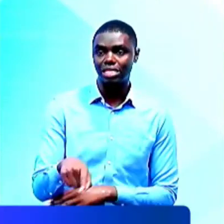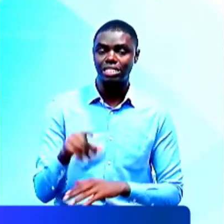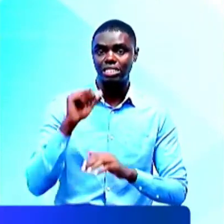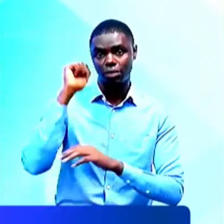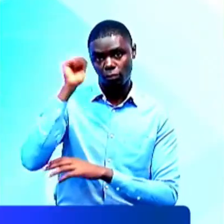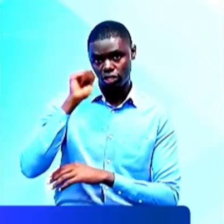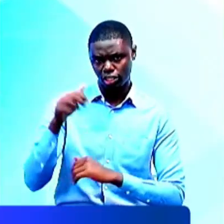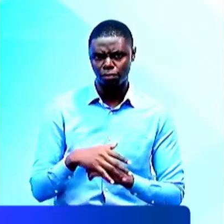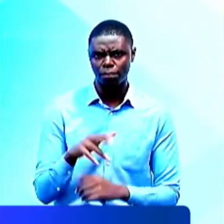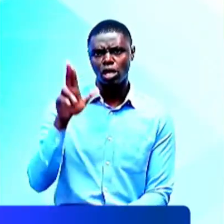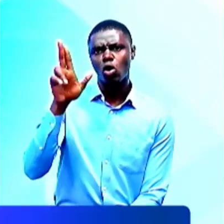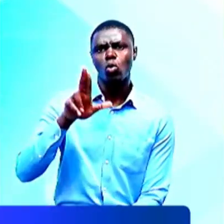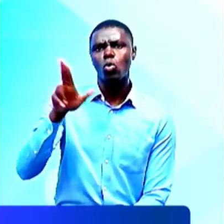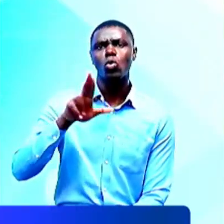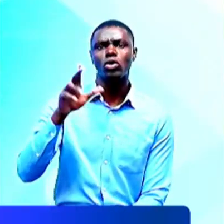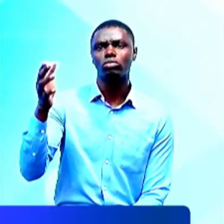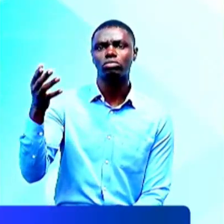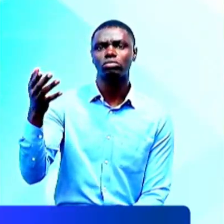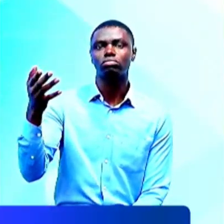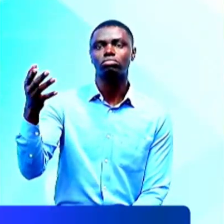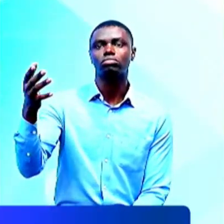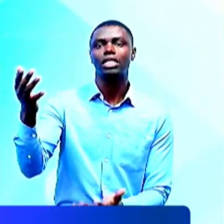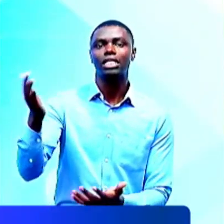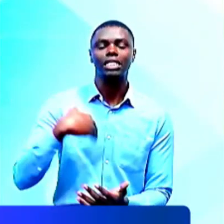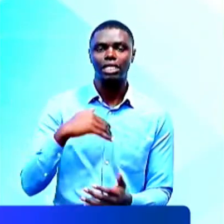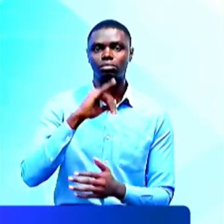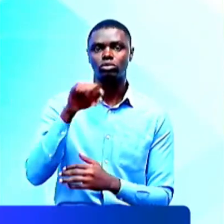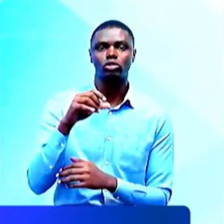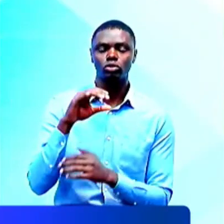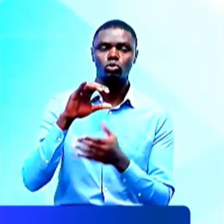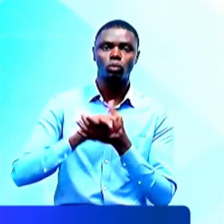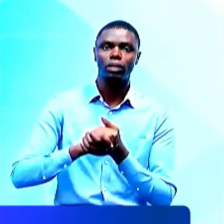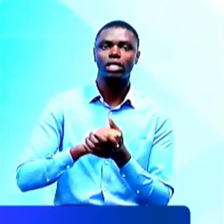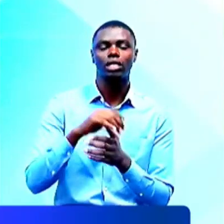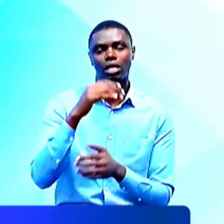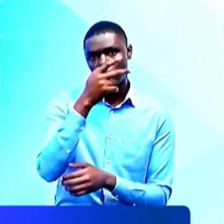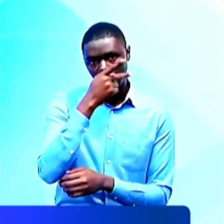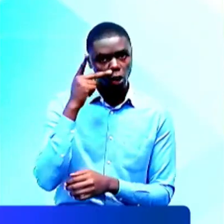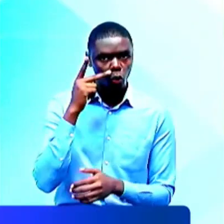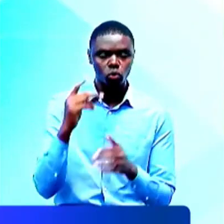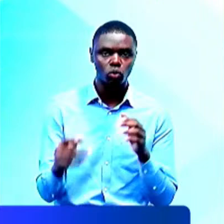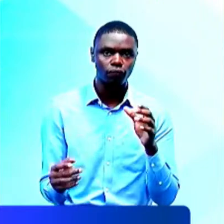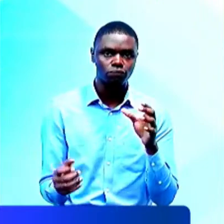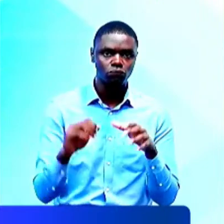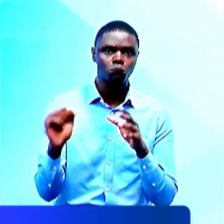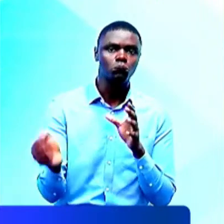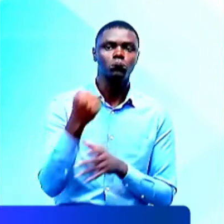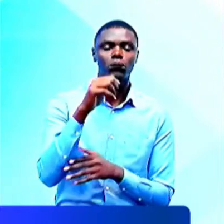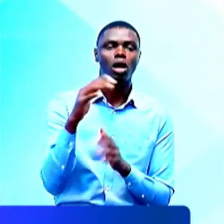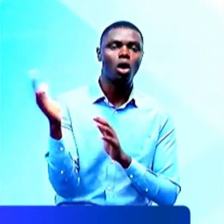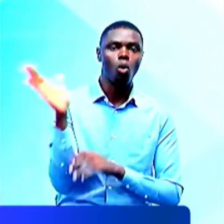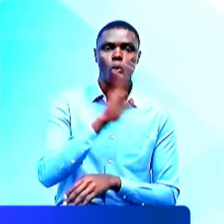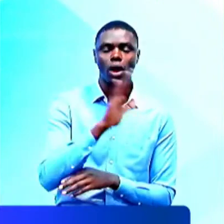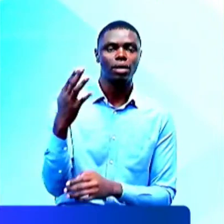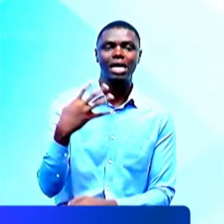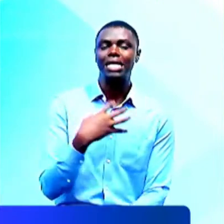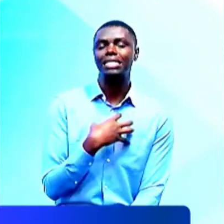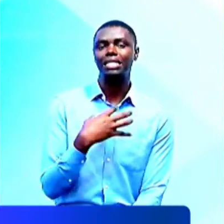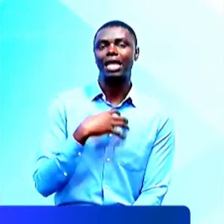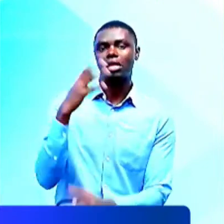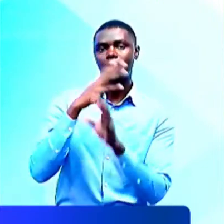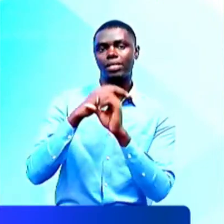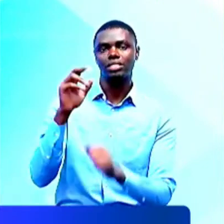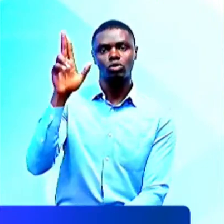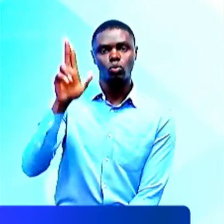politics. Uhuru reclaims Jubilee, Kalonzo revamps Wiper ahead of 2027 elections. Retired President Kenyatta